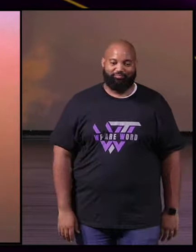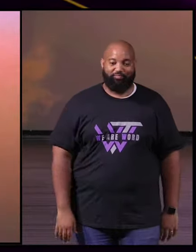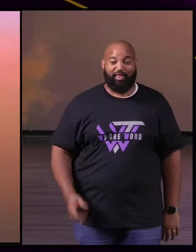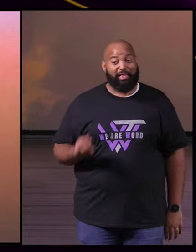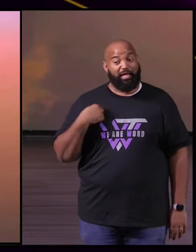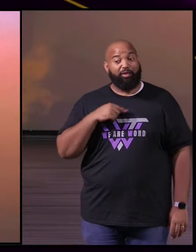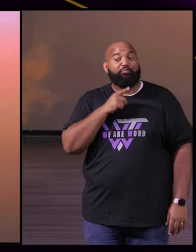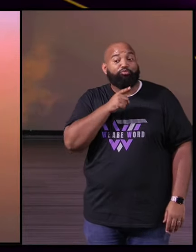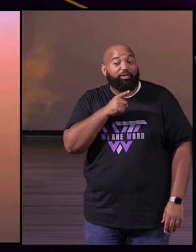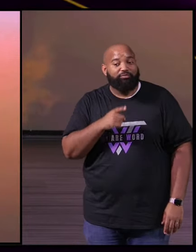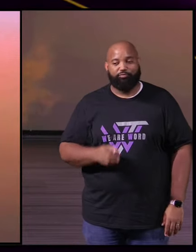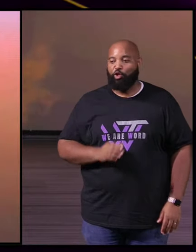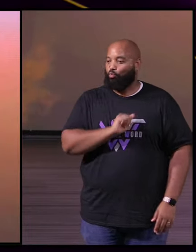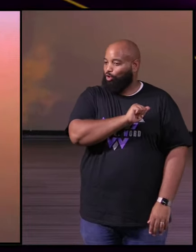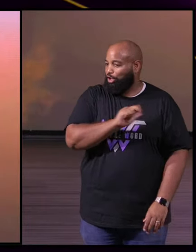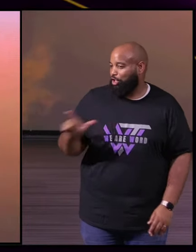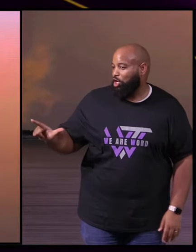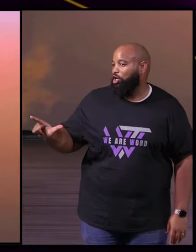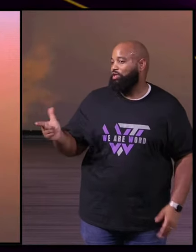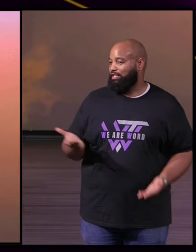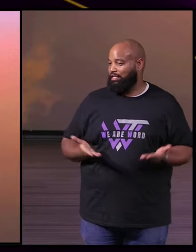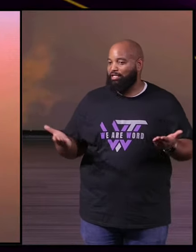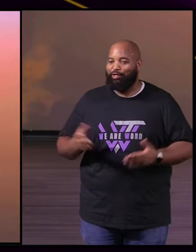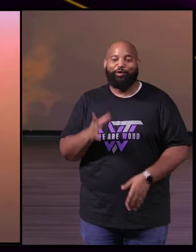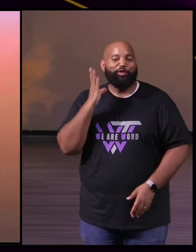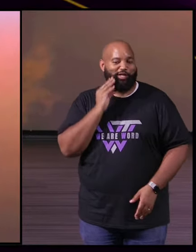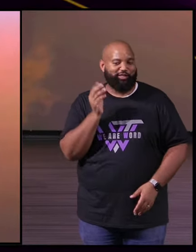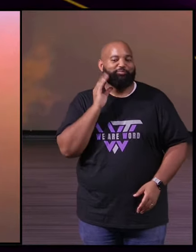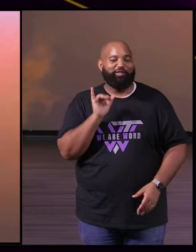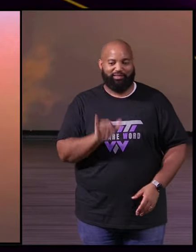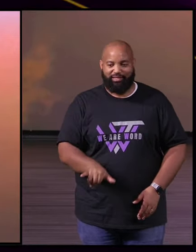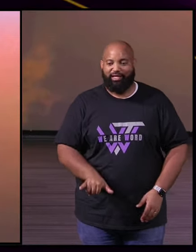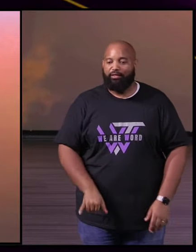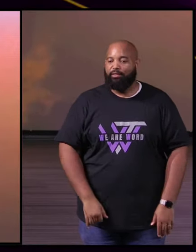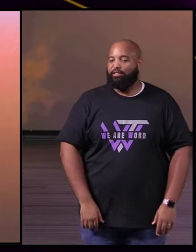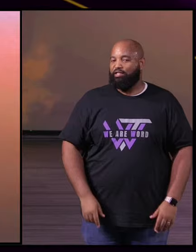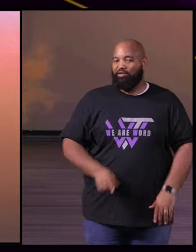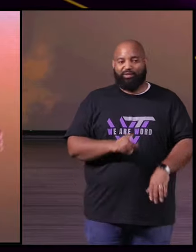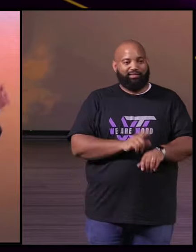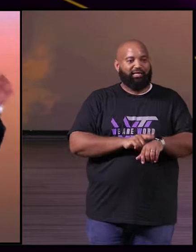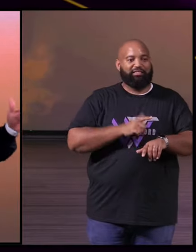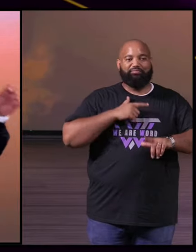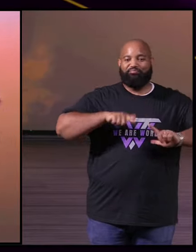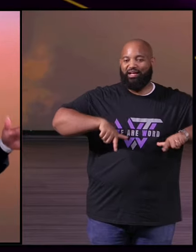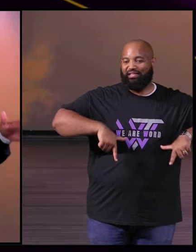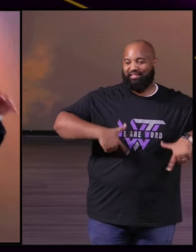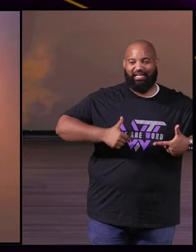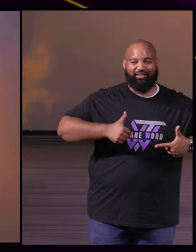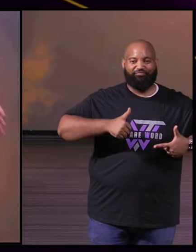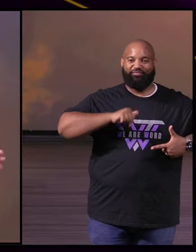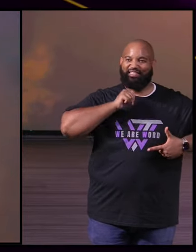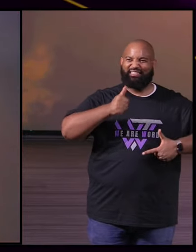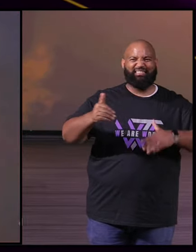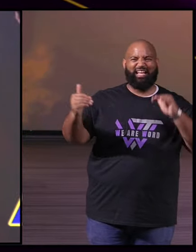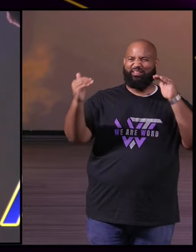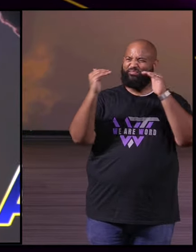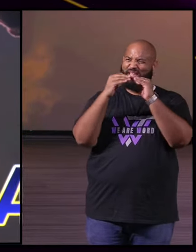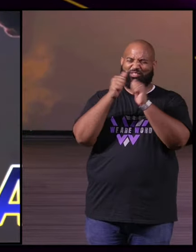If we were to be honest, all of us in this space have had moments in my life when my life is just out of